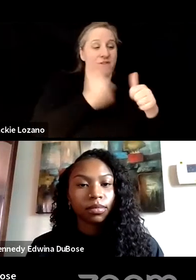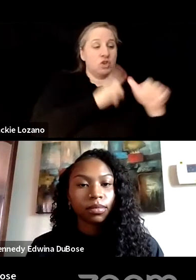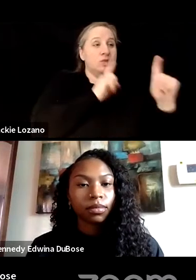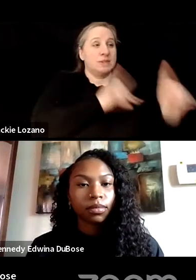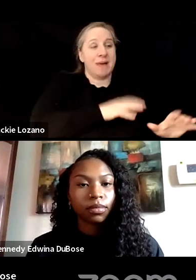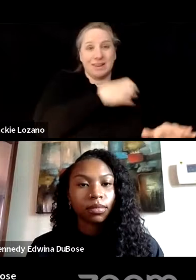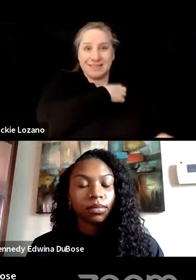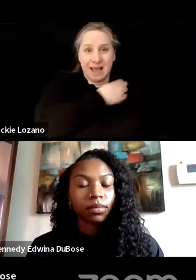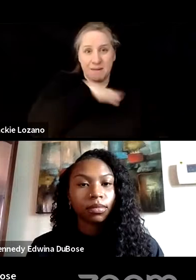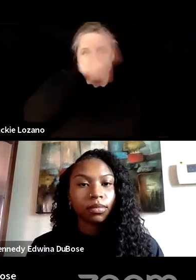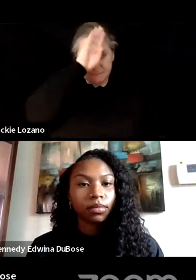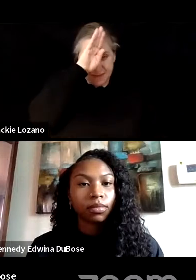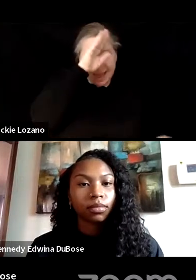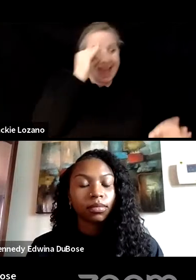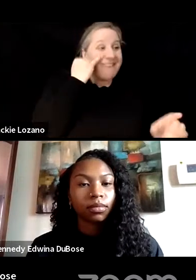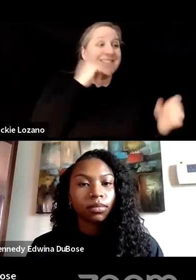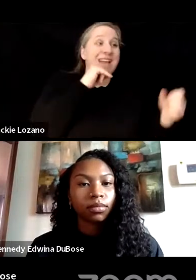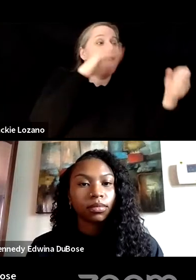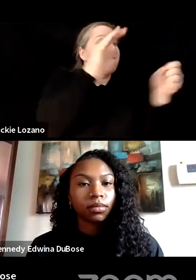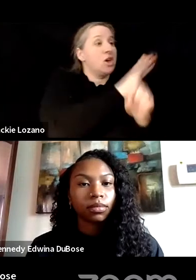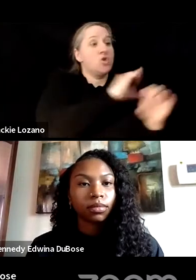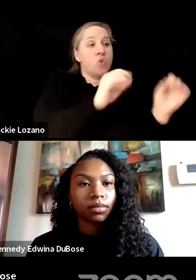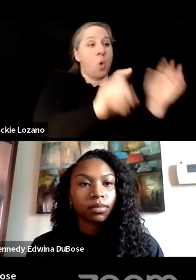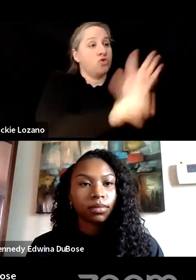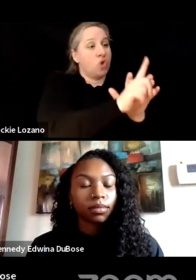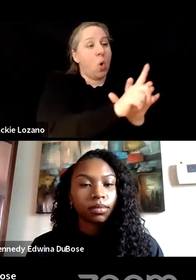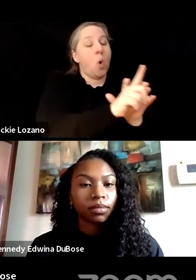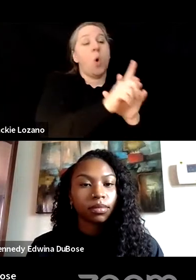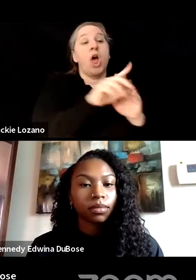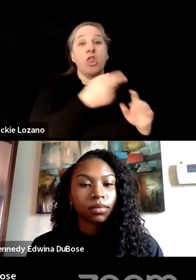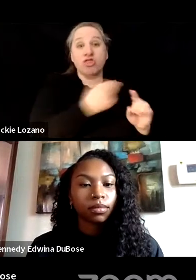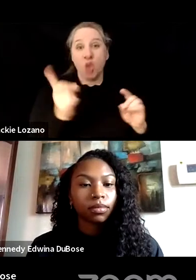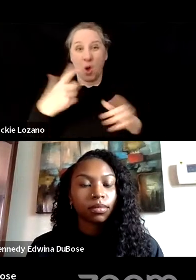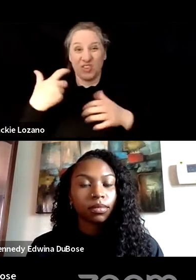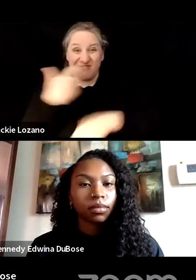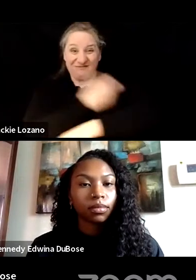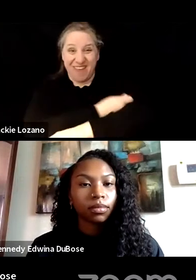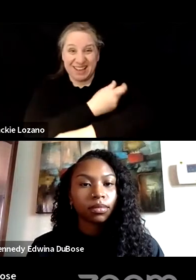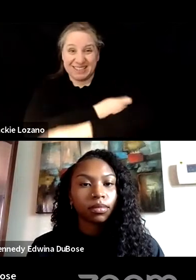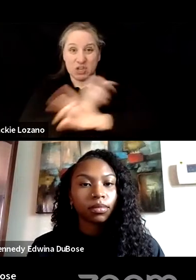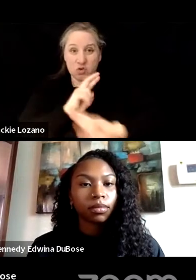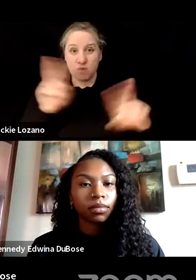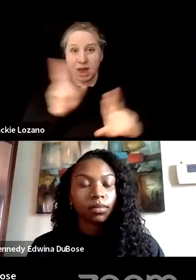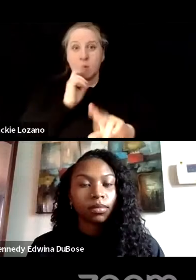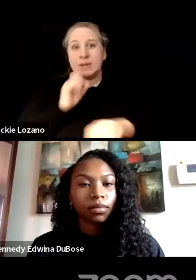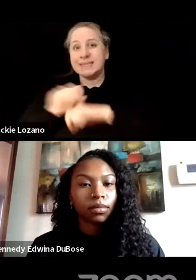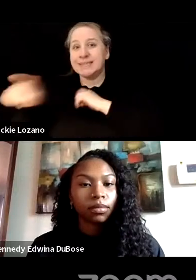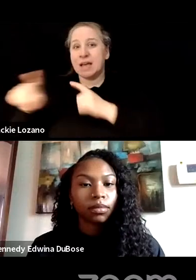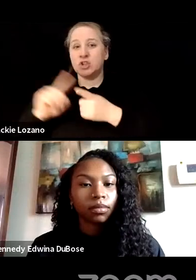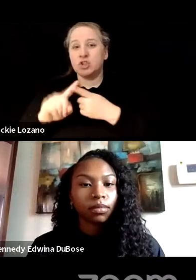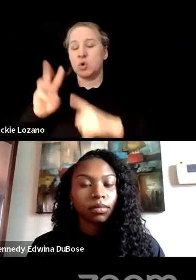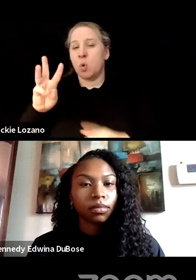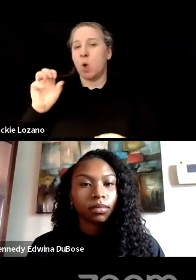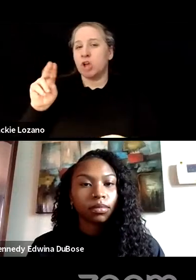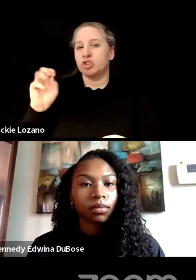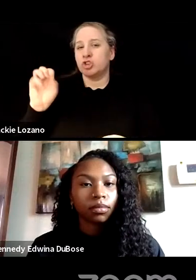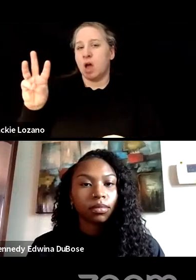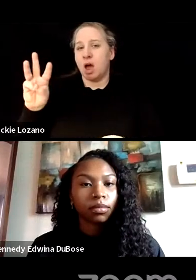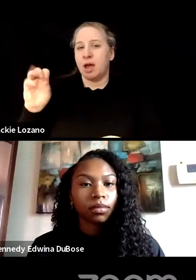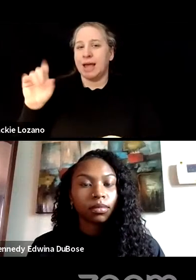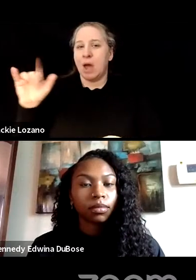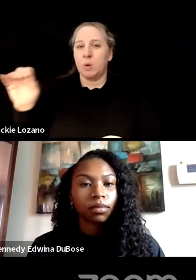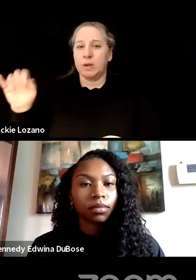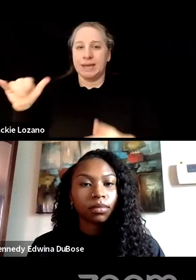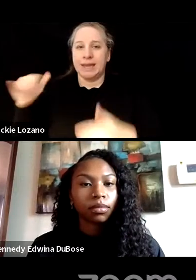out in no-shows, they would then send those vaccines to like the Washtenaw County Health Department and then get those distributed out into